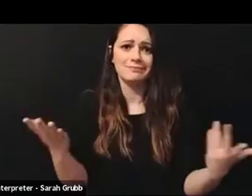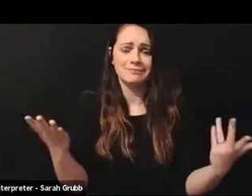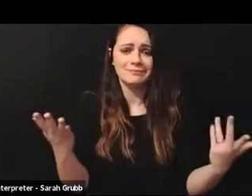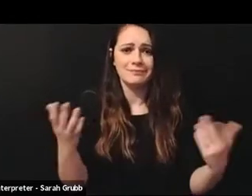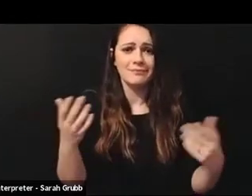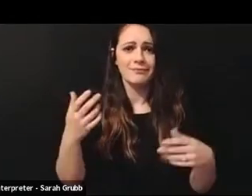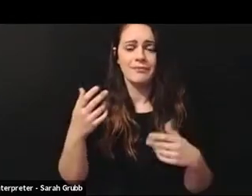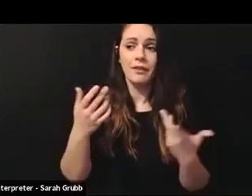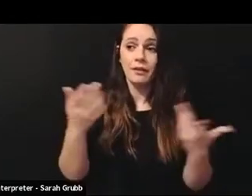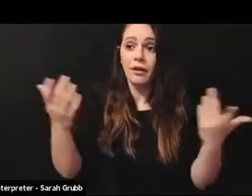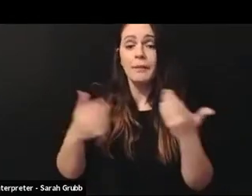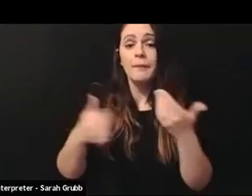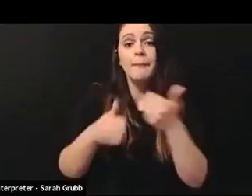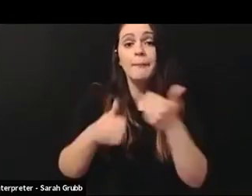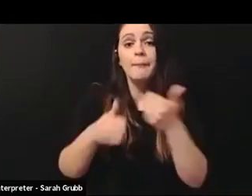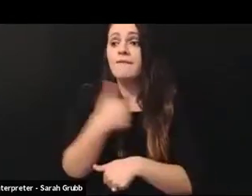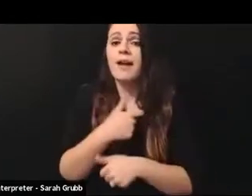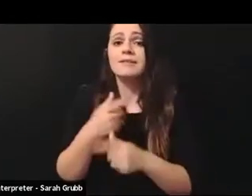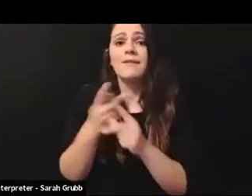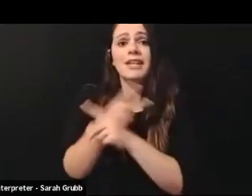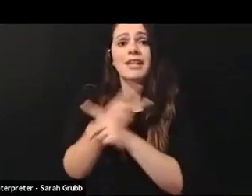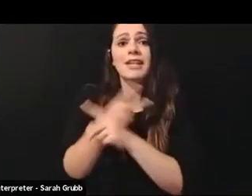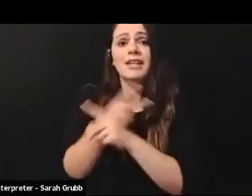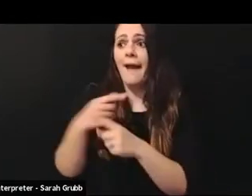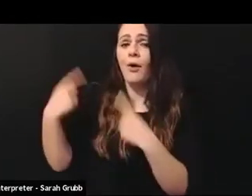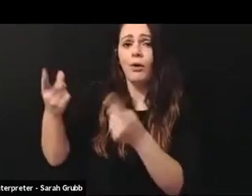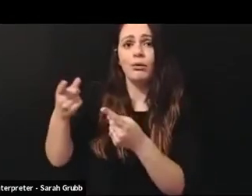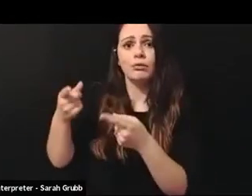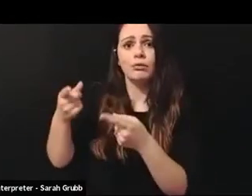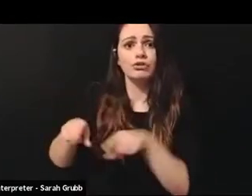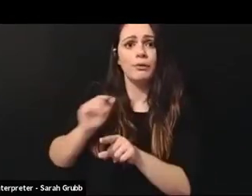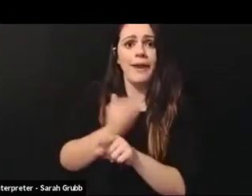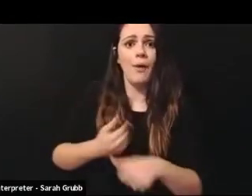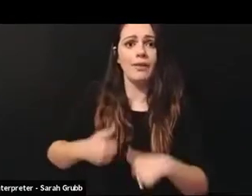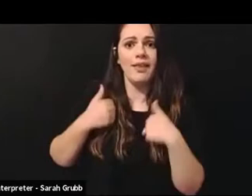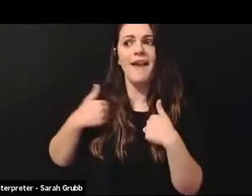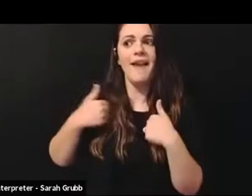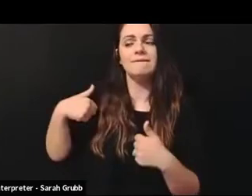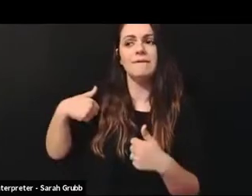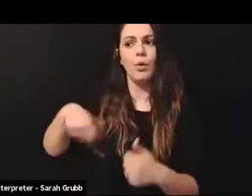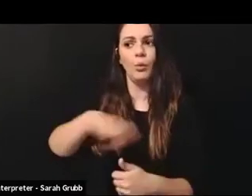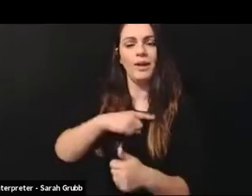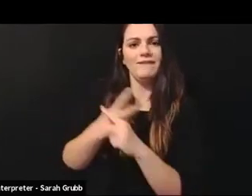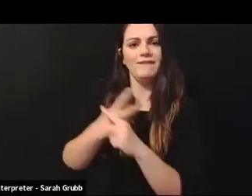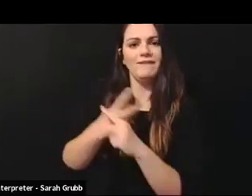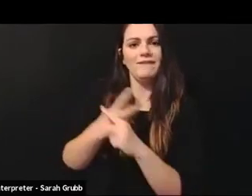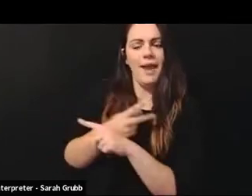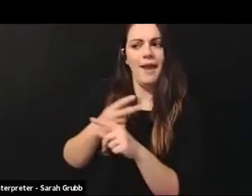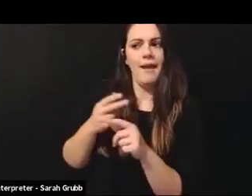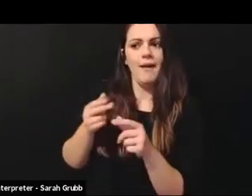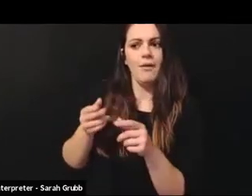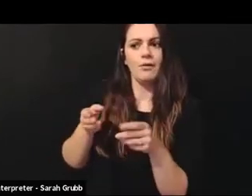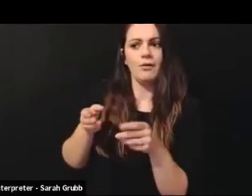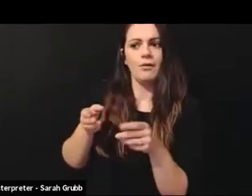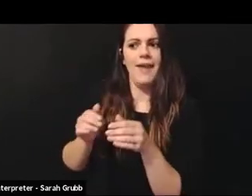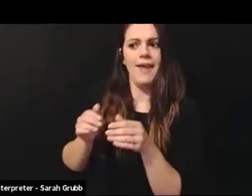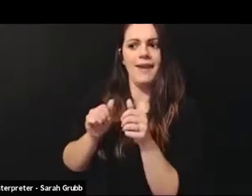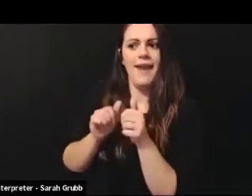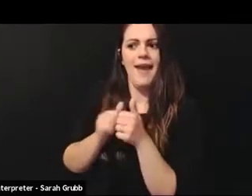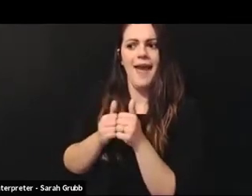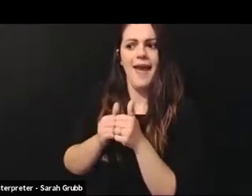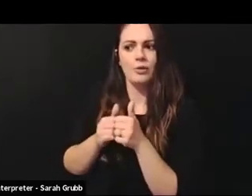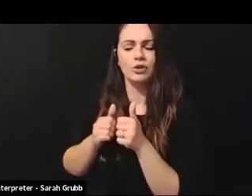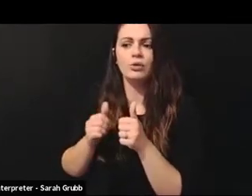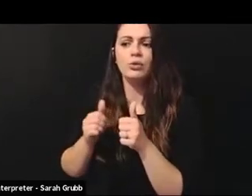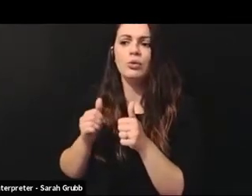life and through incidental learning throughout our whole life, ways to kind of do this in ways that are socially